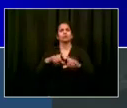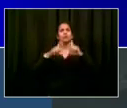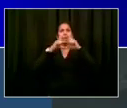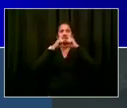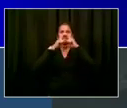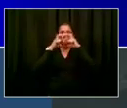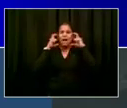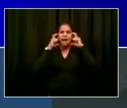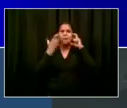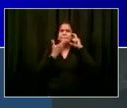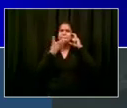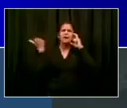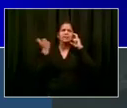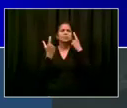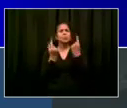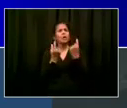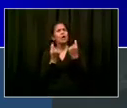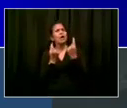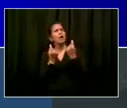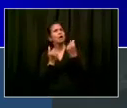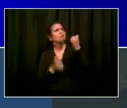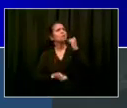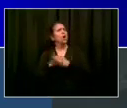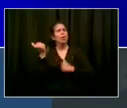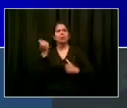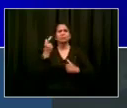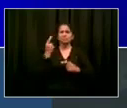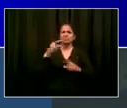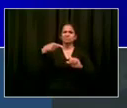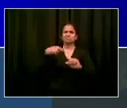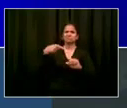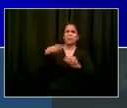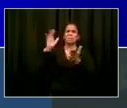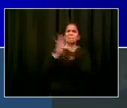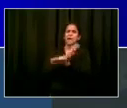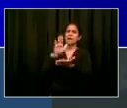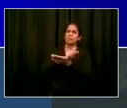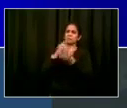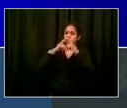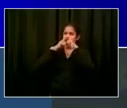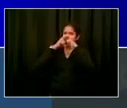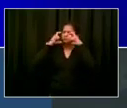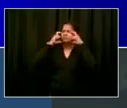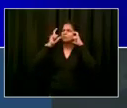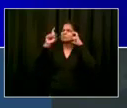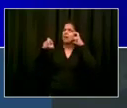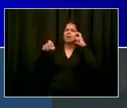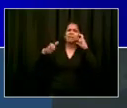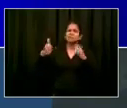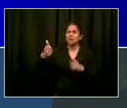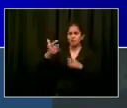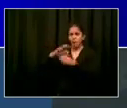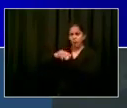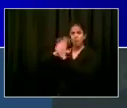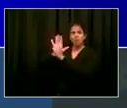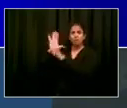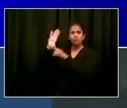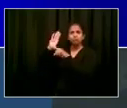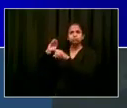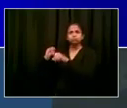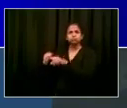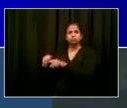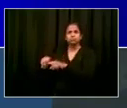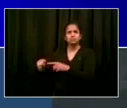city, the most popular choice. Those simple paper masks or the cloth masks that people use have been one of